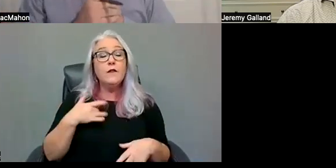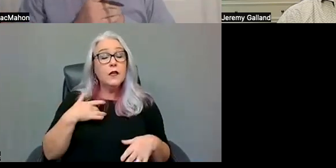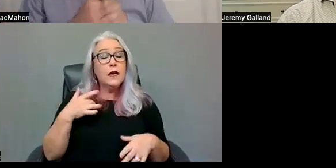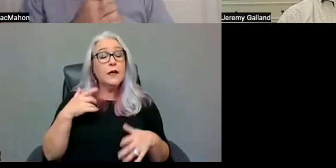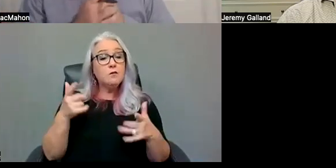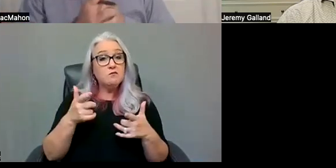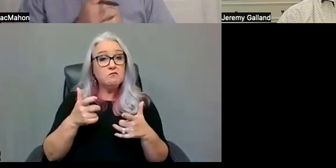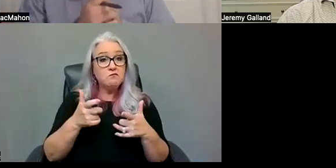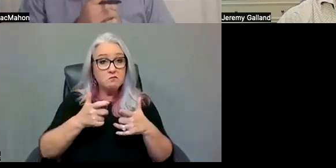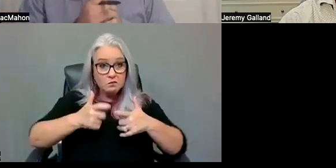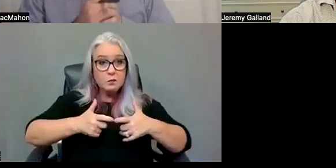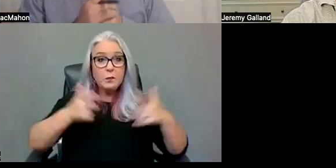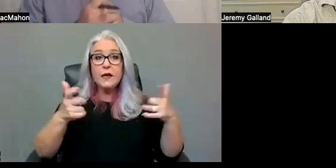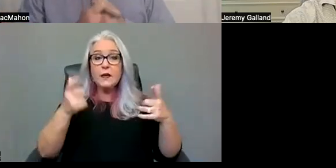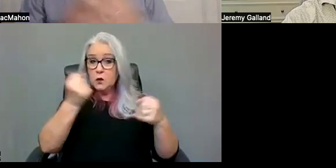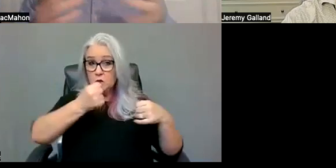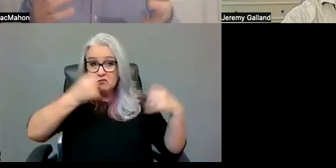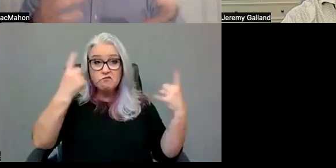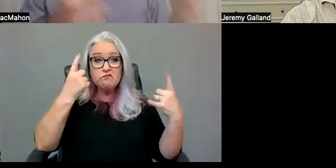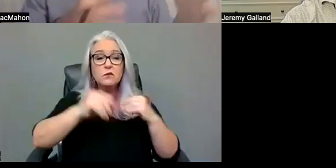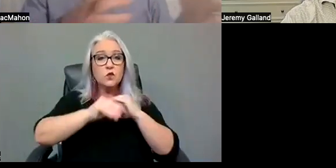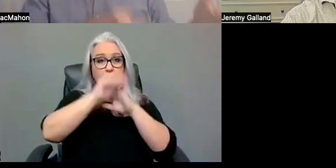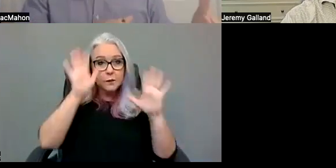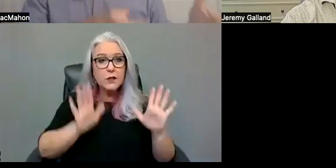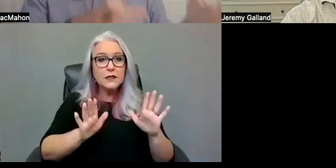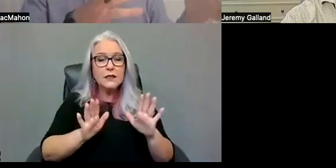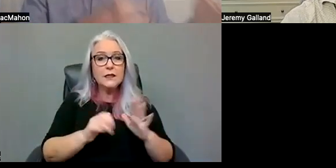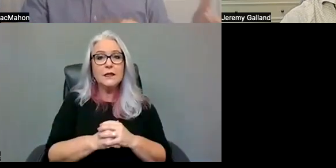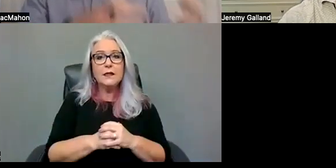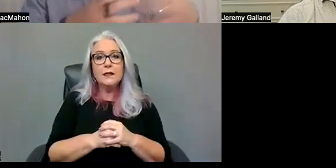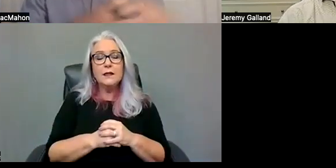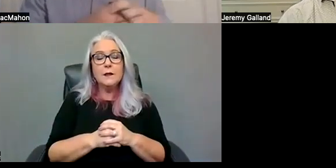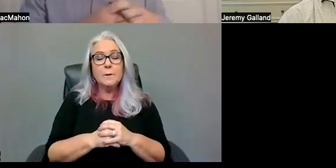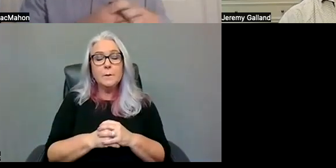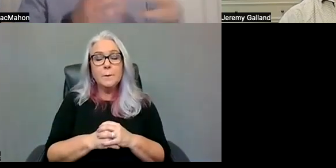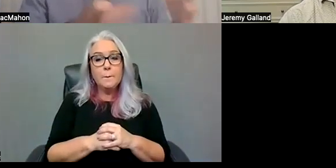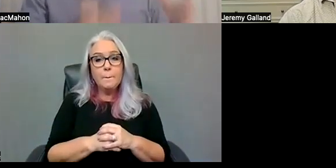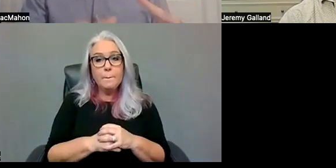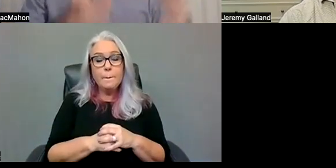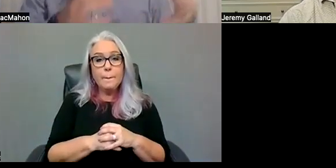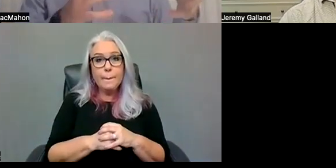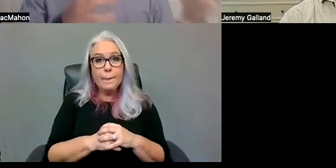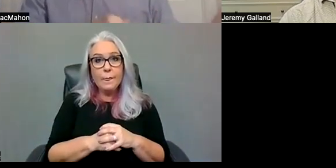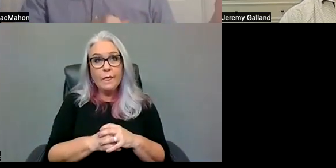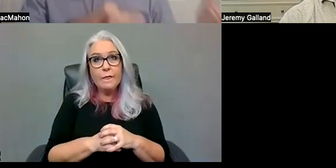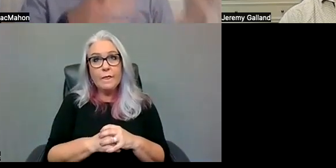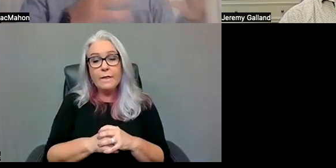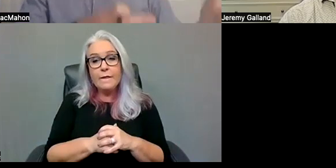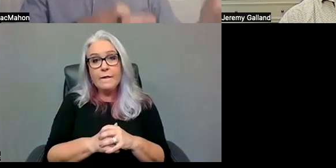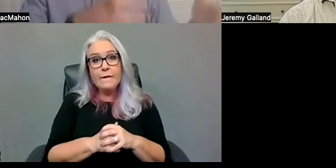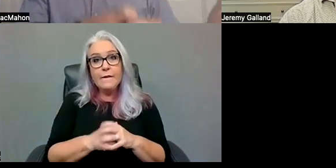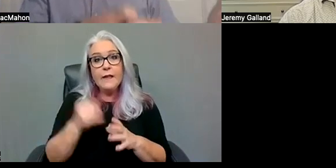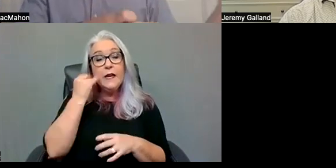a pretty important piece. I think if we can use the higher profile middle